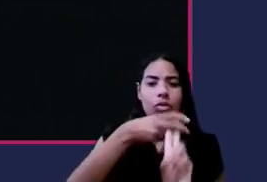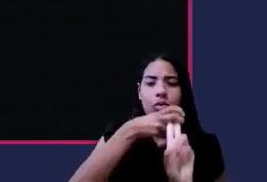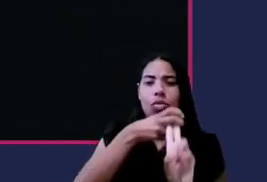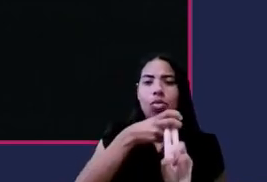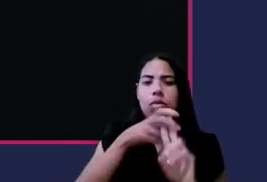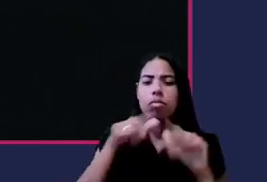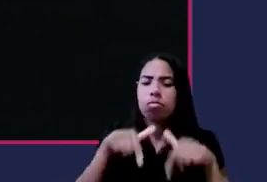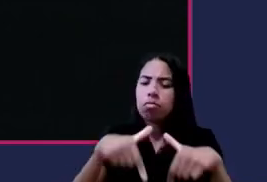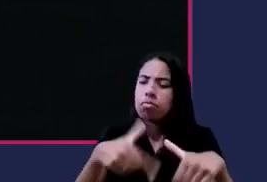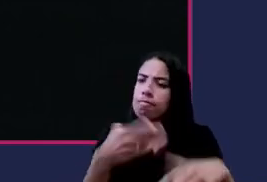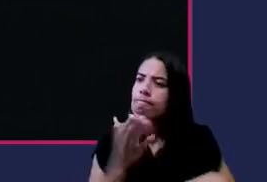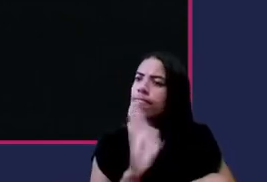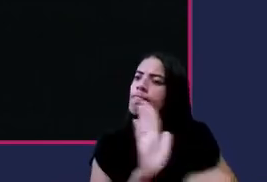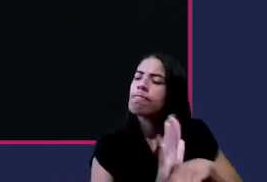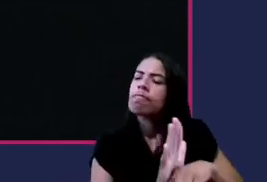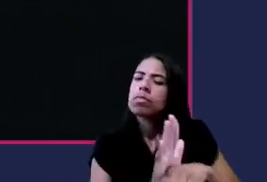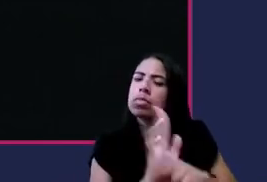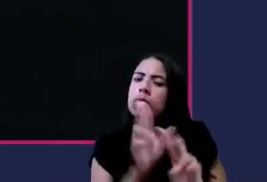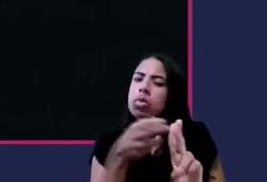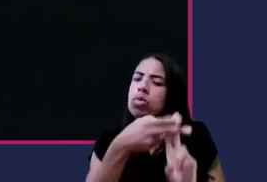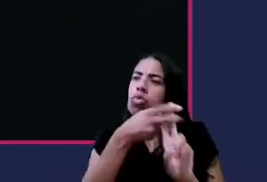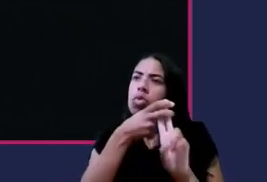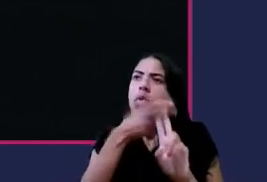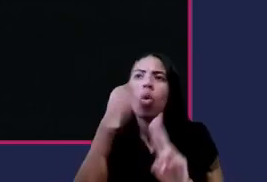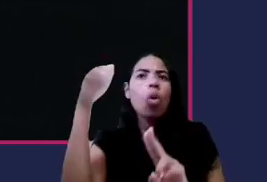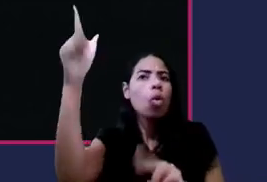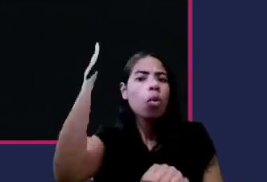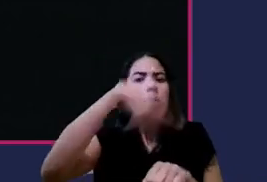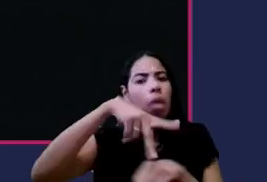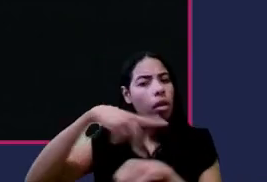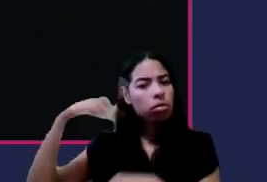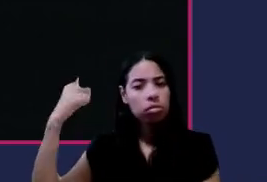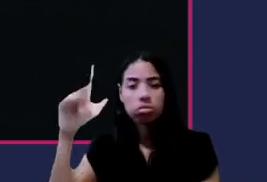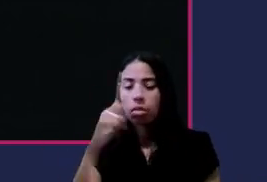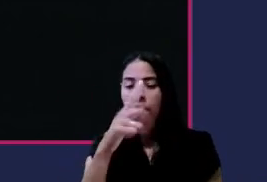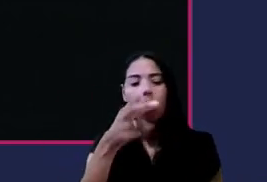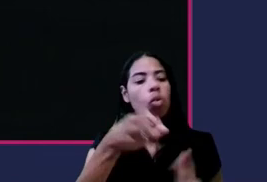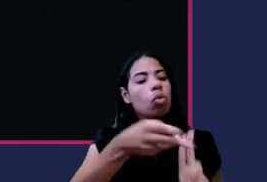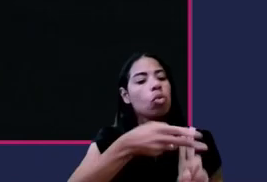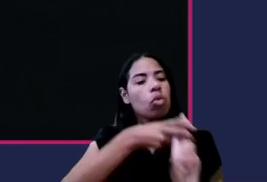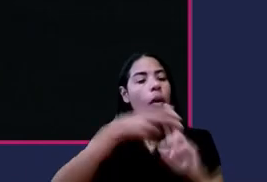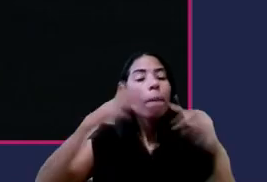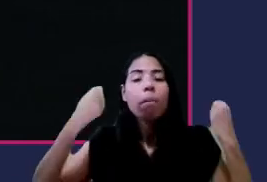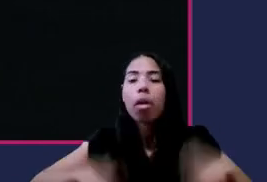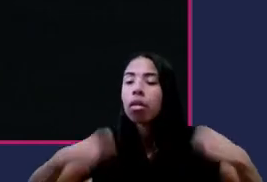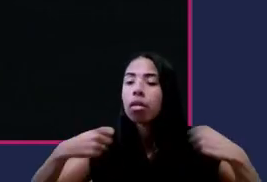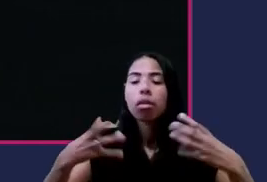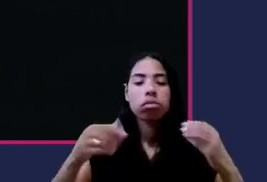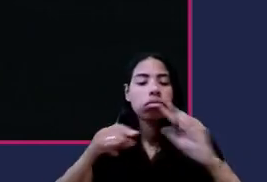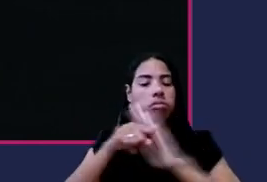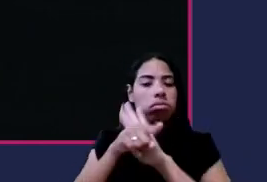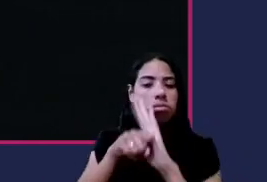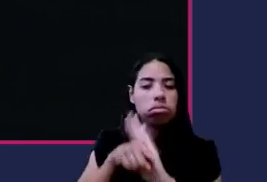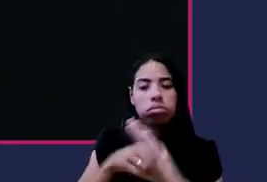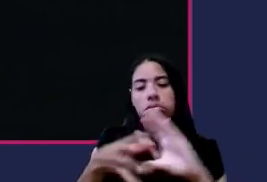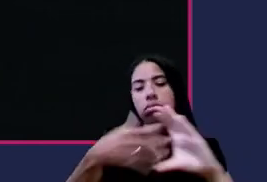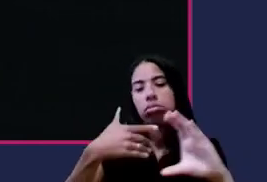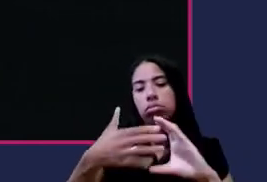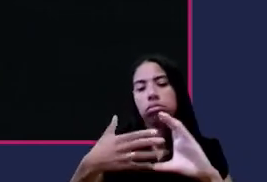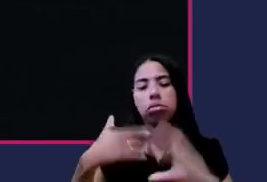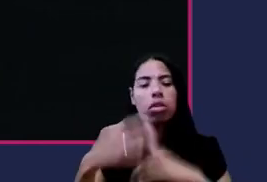We have our health, public healthcare system, which really needs that, and I'm a huge defender of